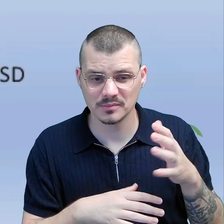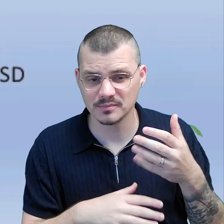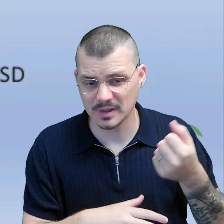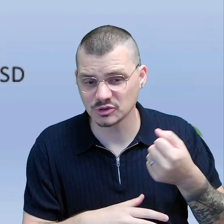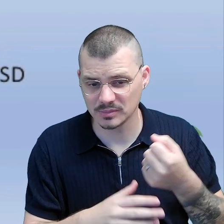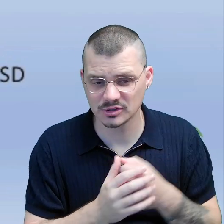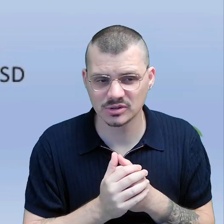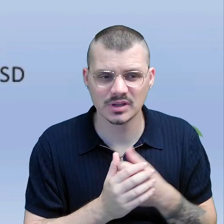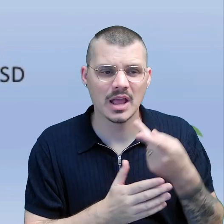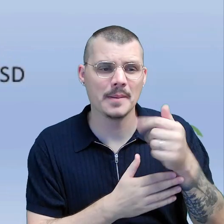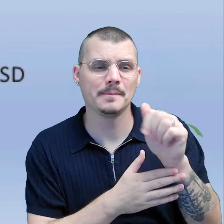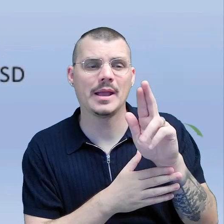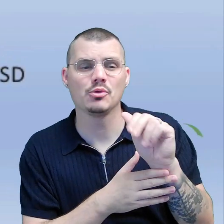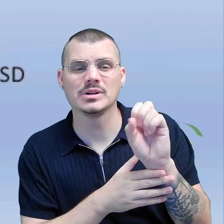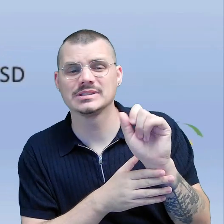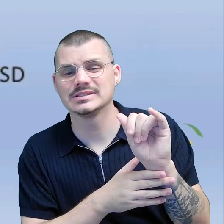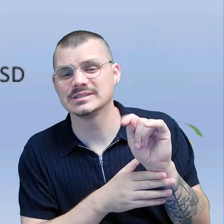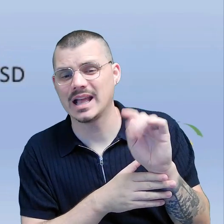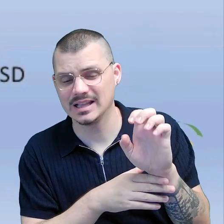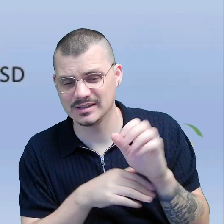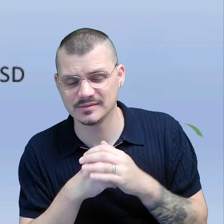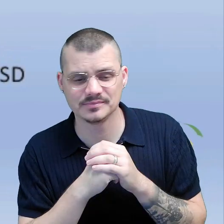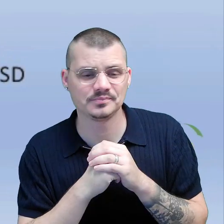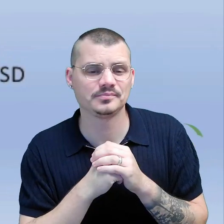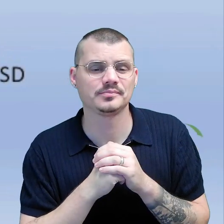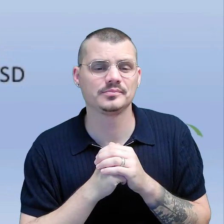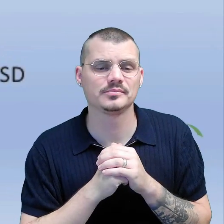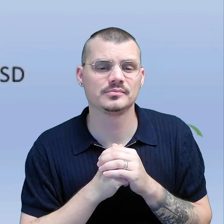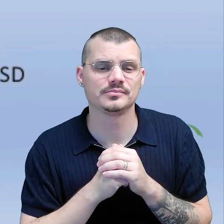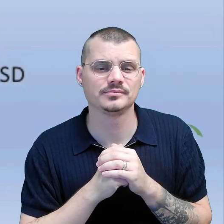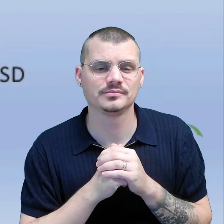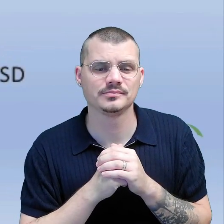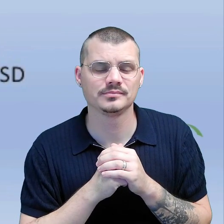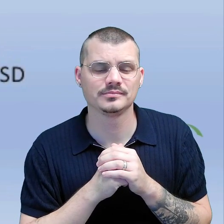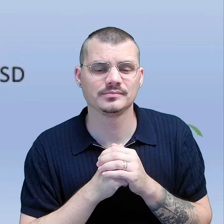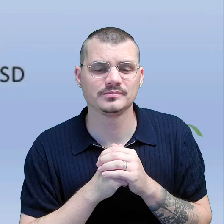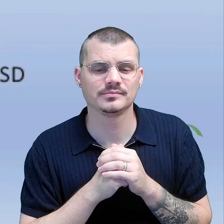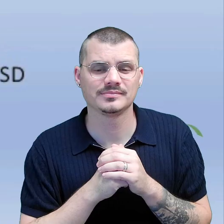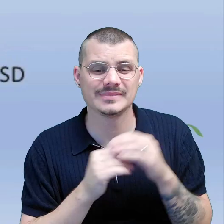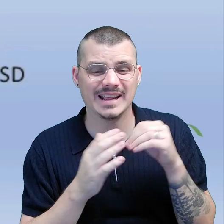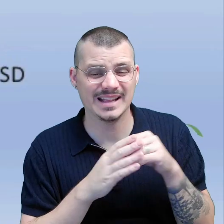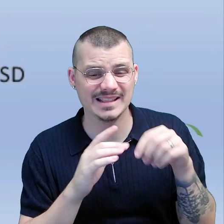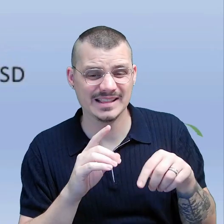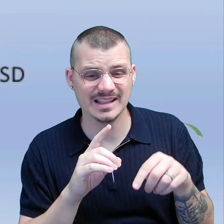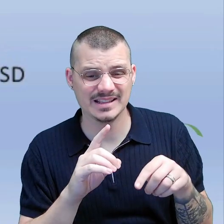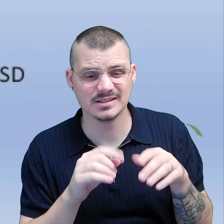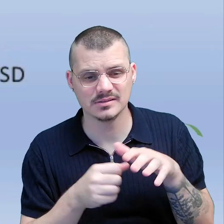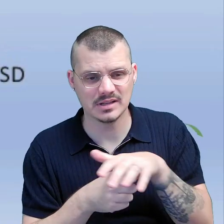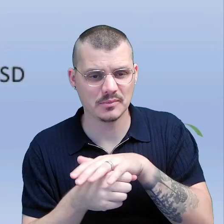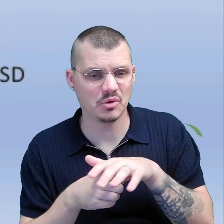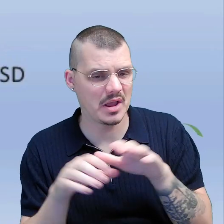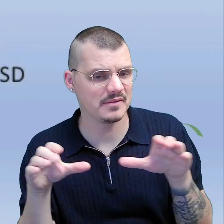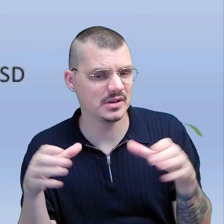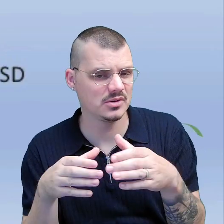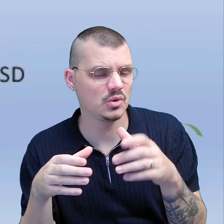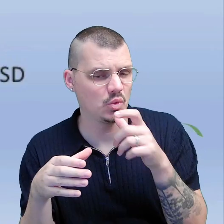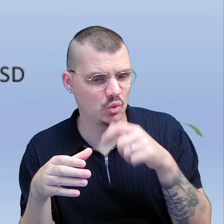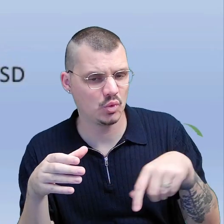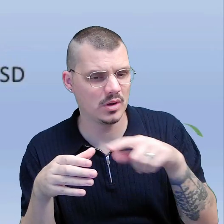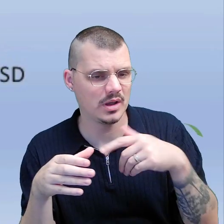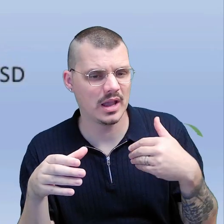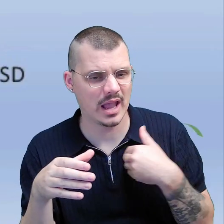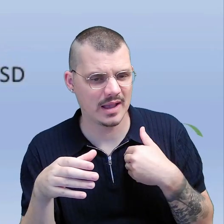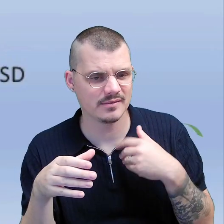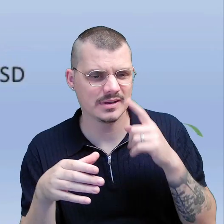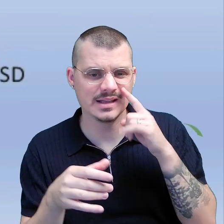masturbation. Parasites, in this particular demographic, particularly for people